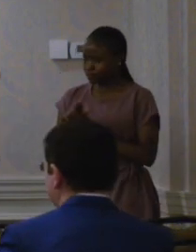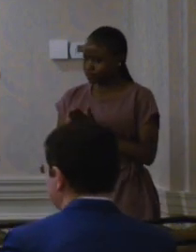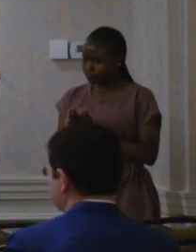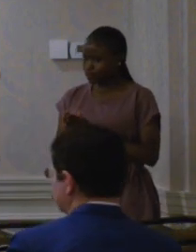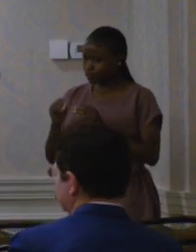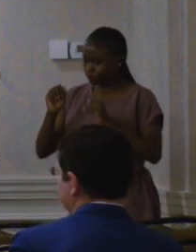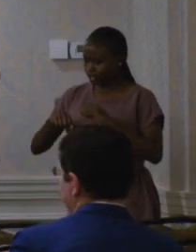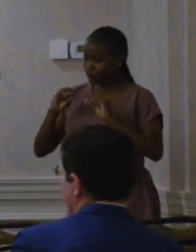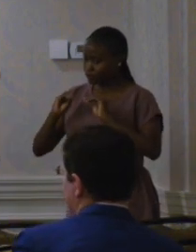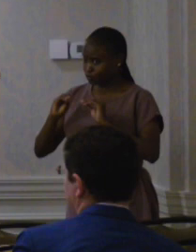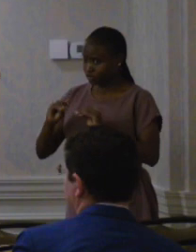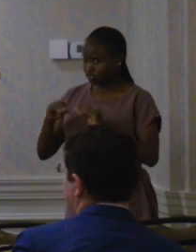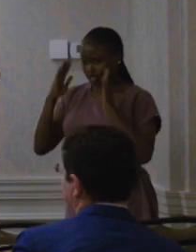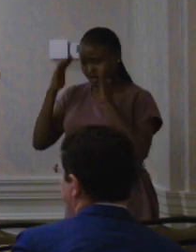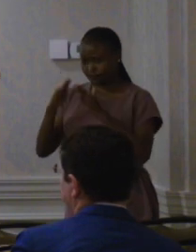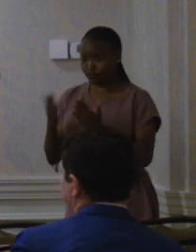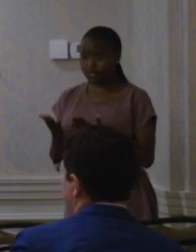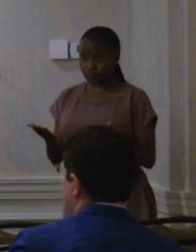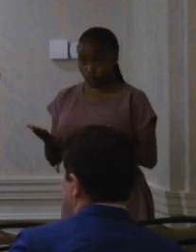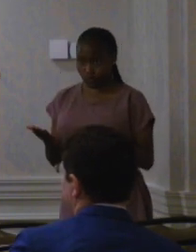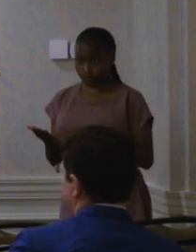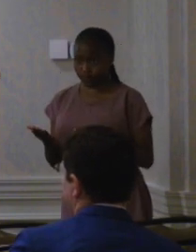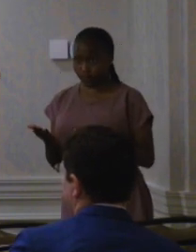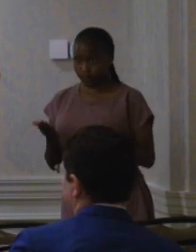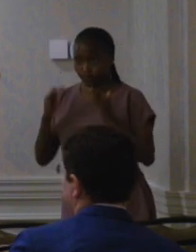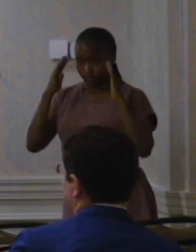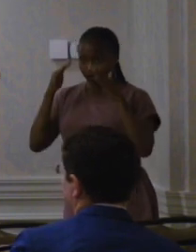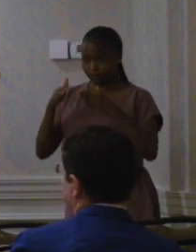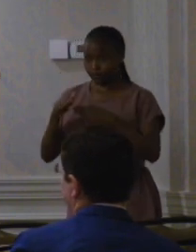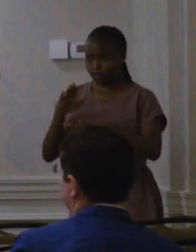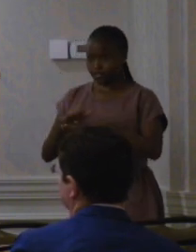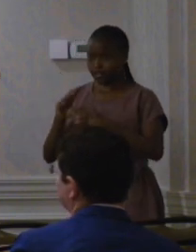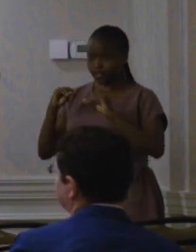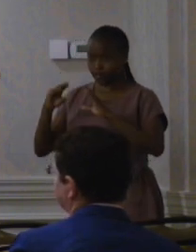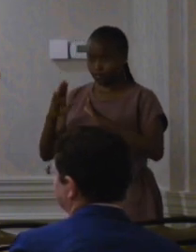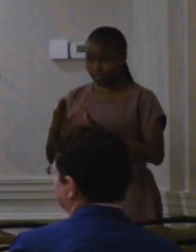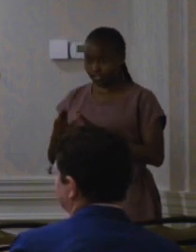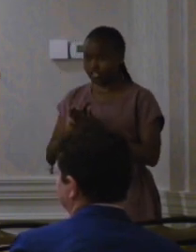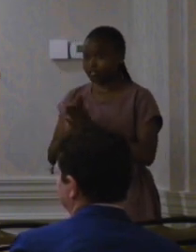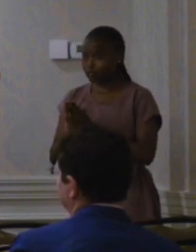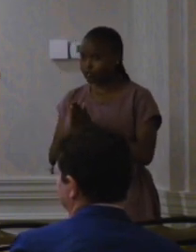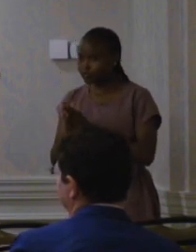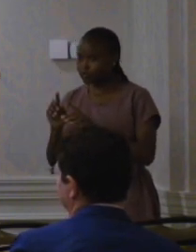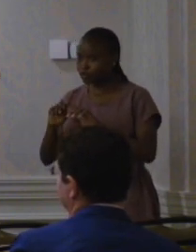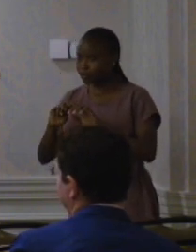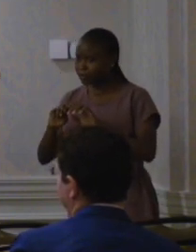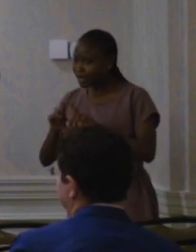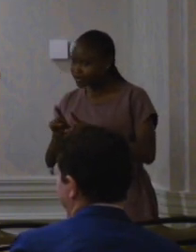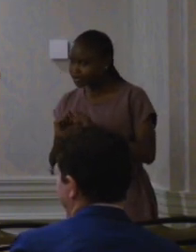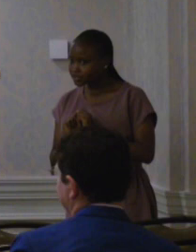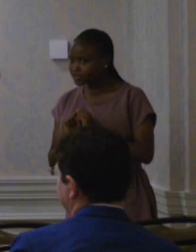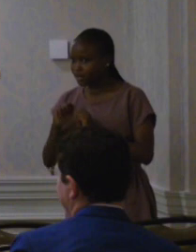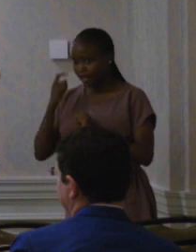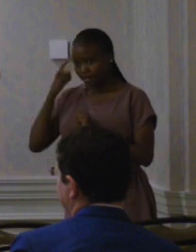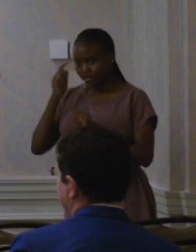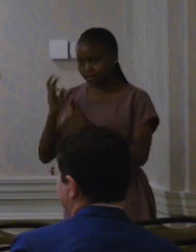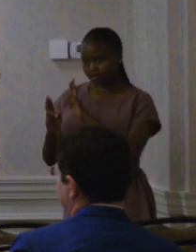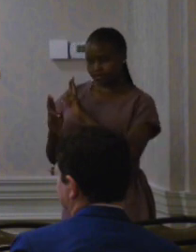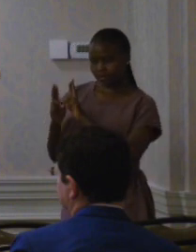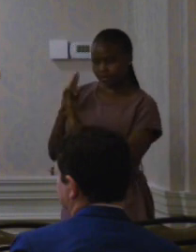And where is the focus? I mean, the focus is on teachers' motivation, but yet I think it